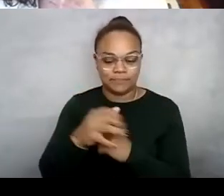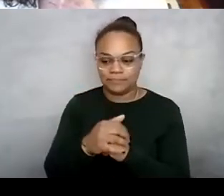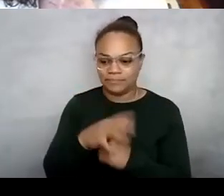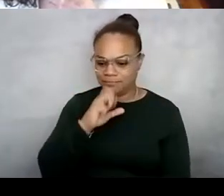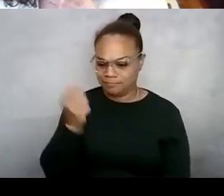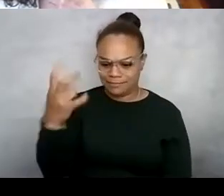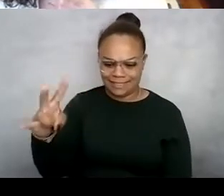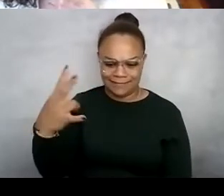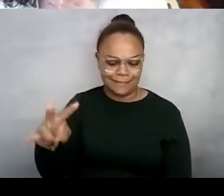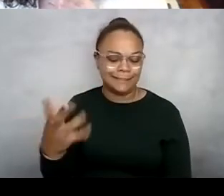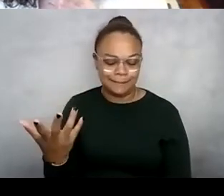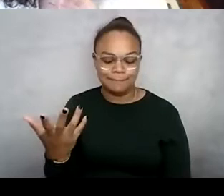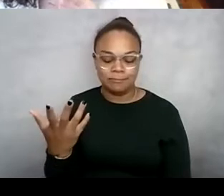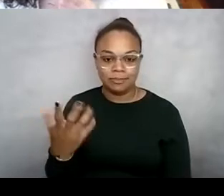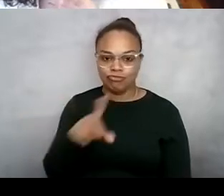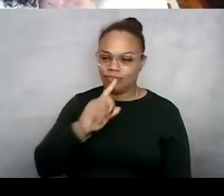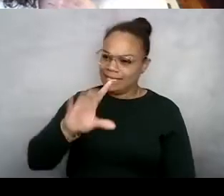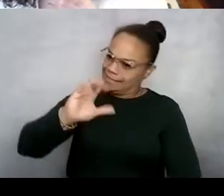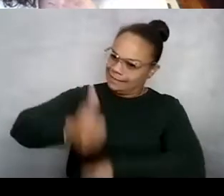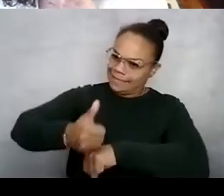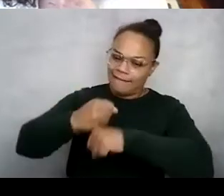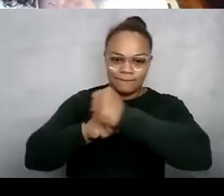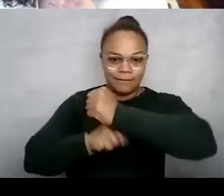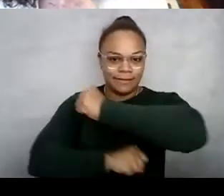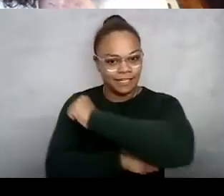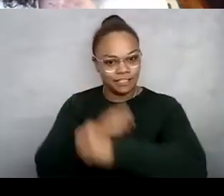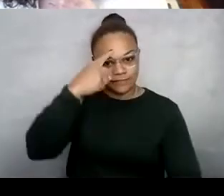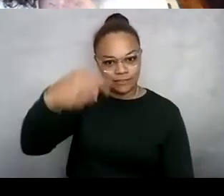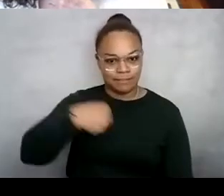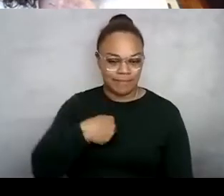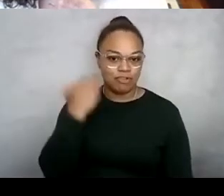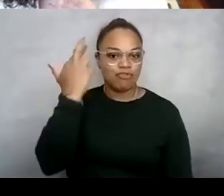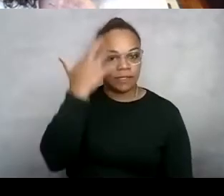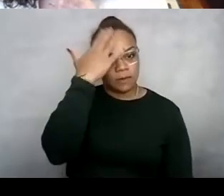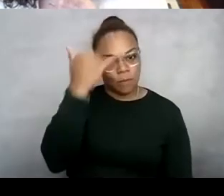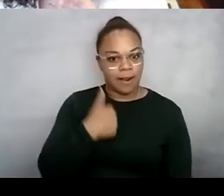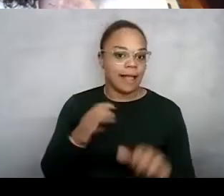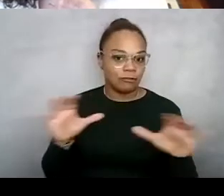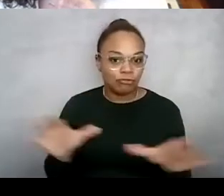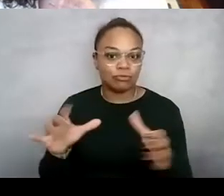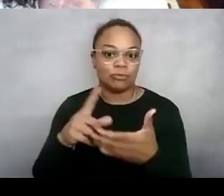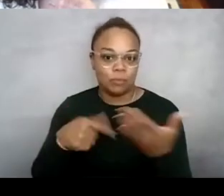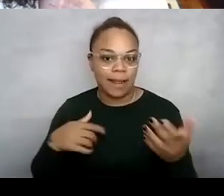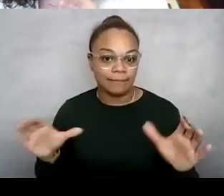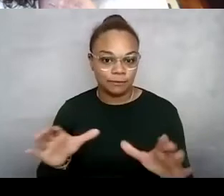set the foundation for my grounding and like why I do what I do. And so the fact that when you ask, you know, who we are and what we're involved in, what